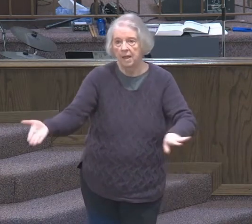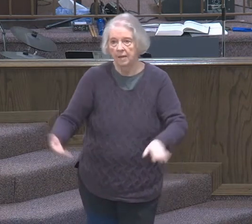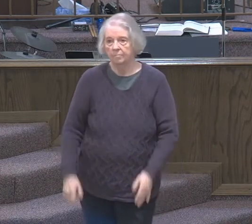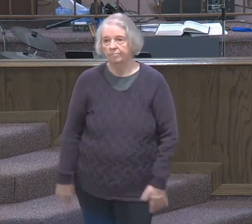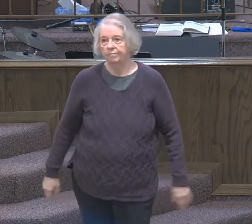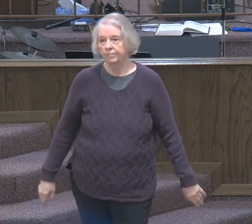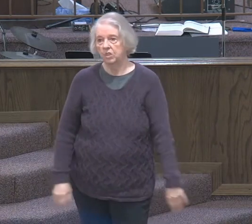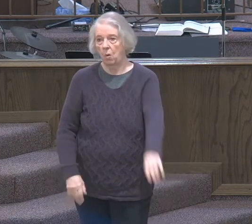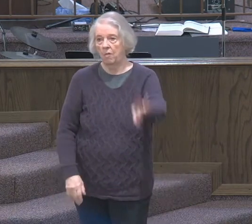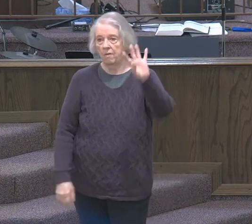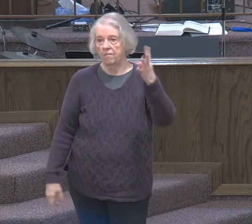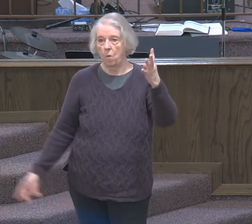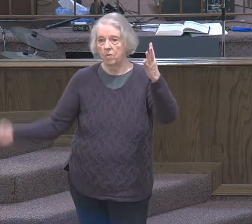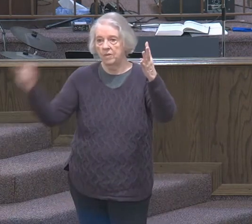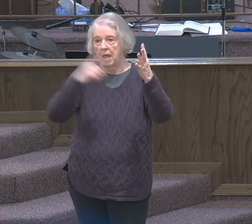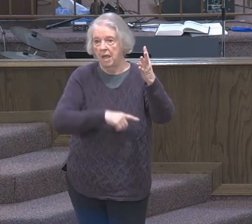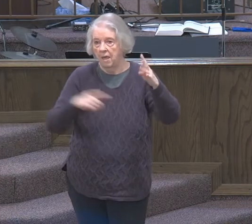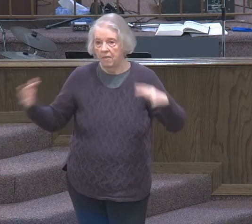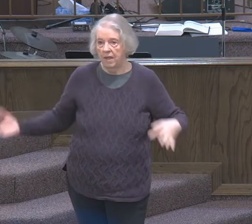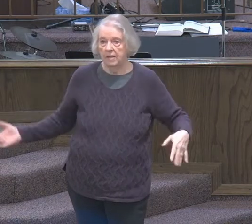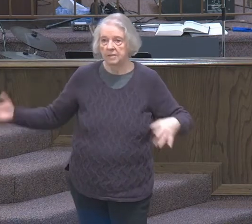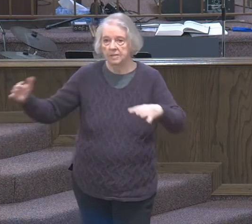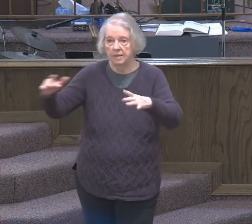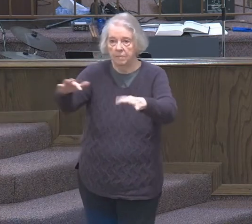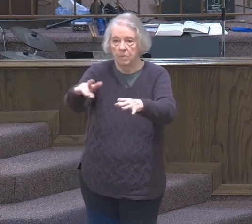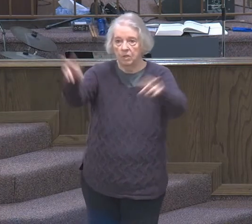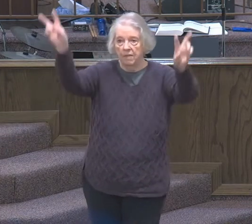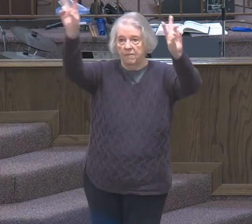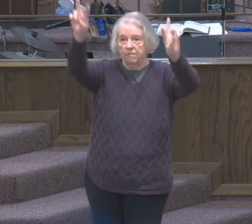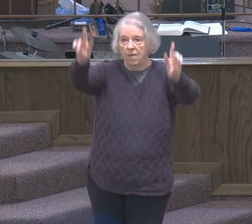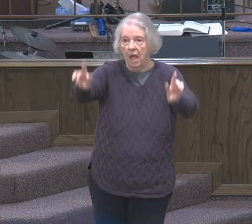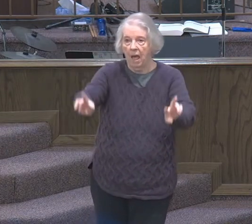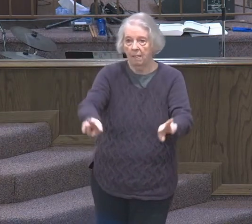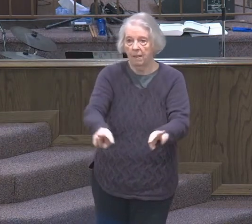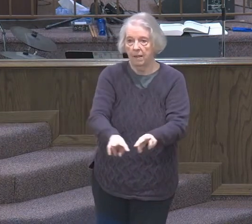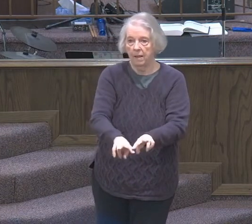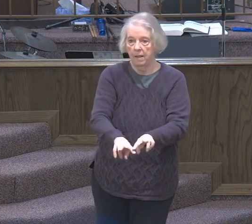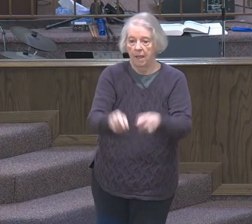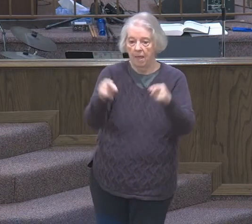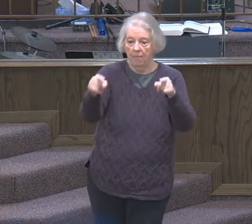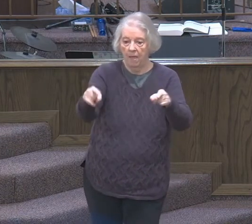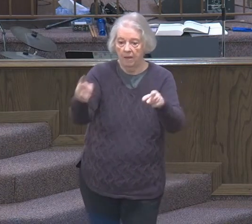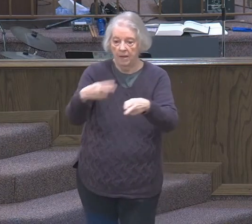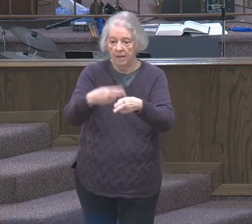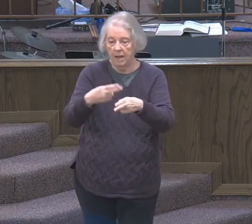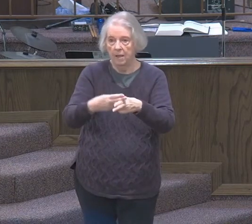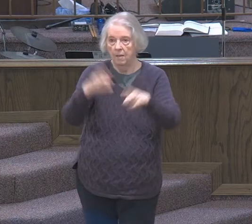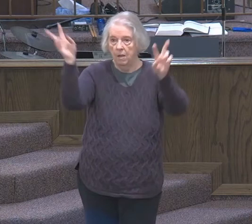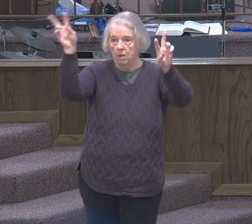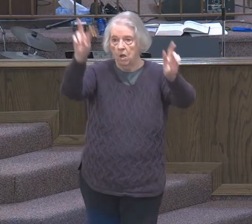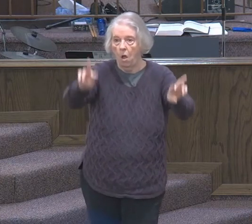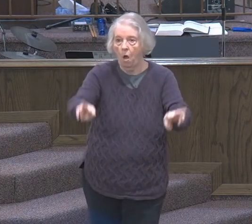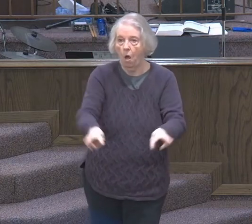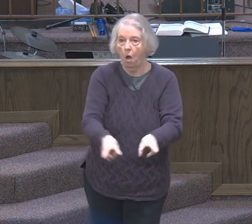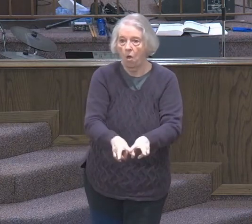Beraka, for there they blessed the Lord. Therefore the name of that place was called the Valley of